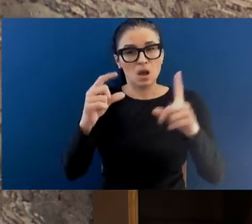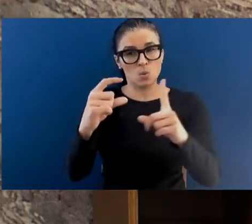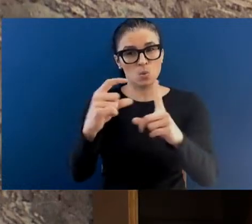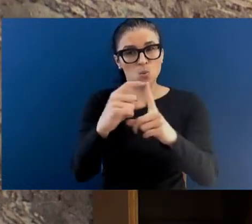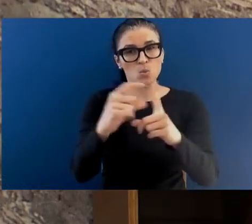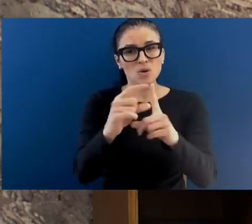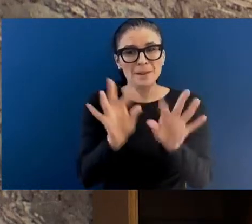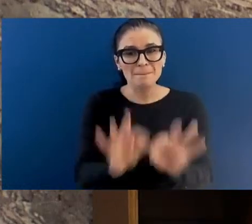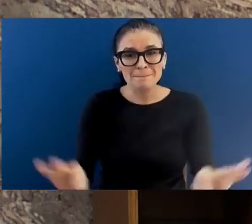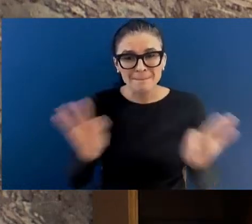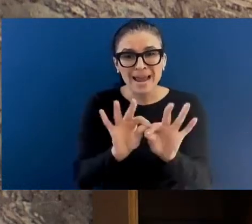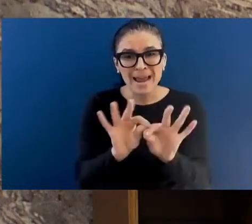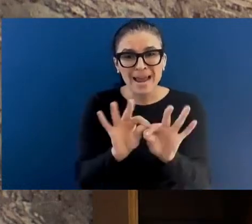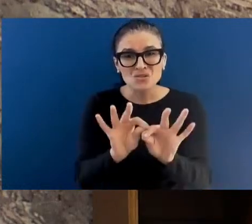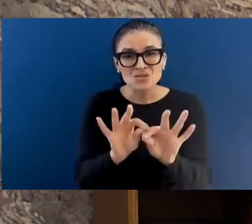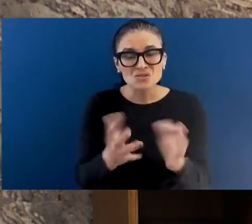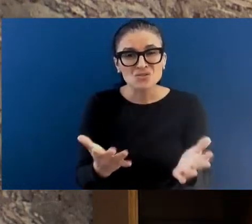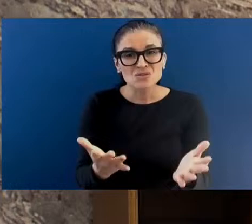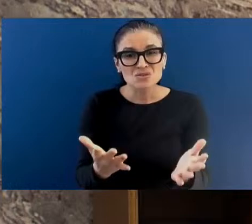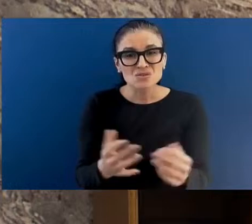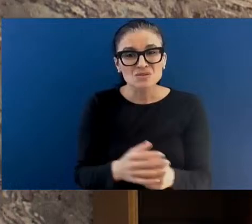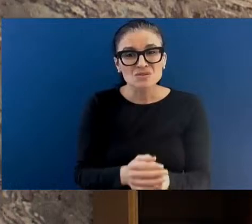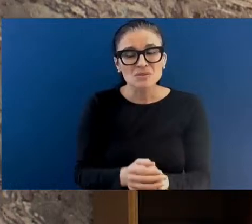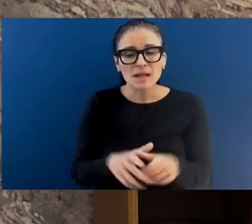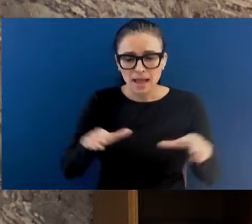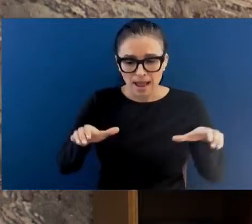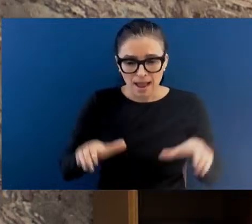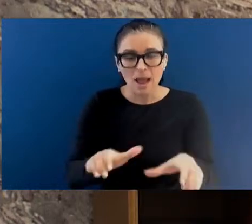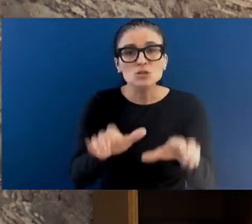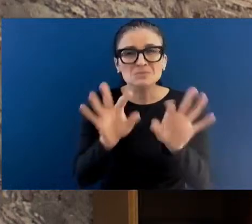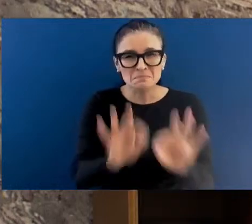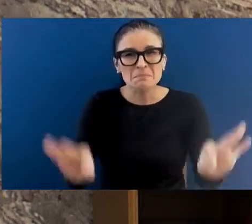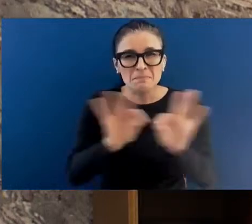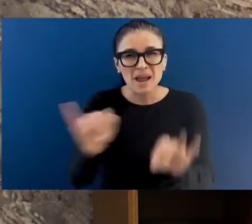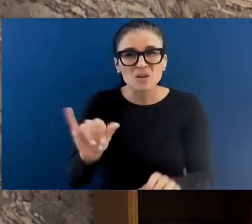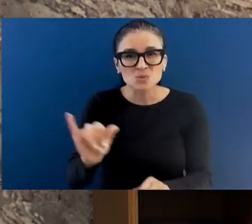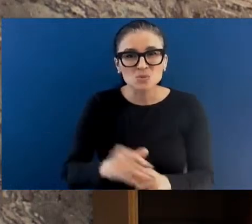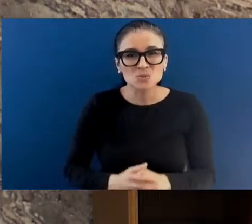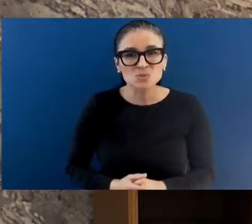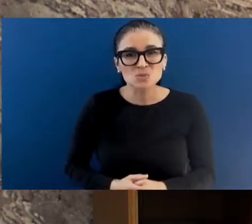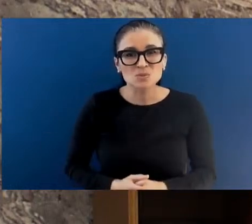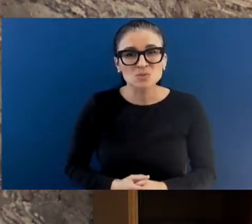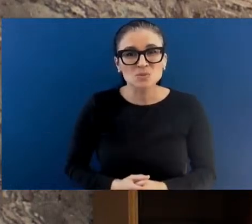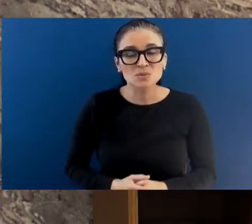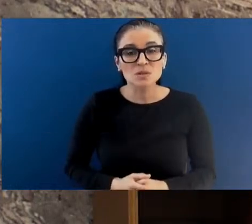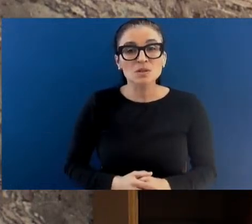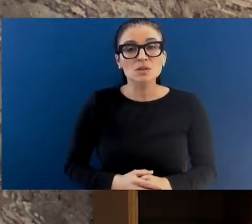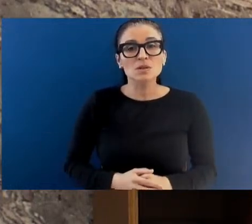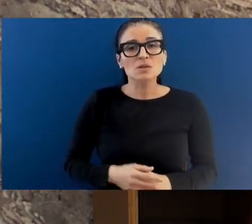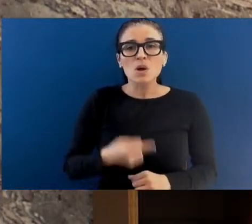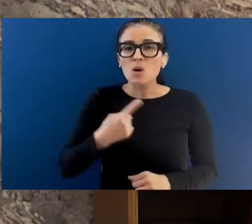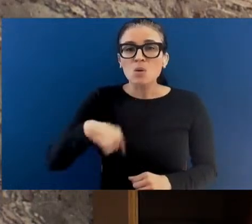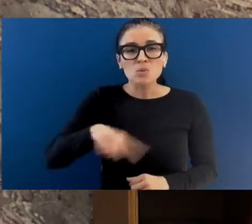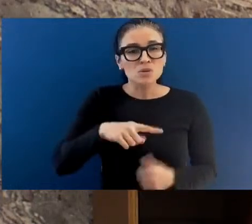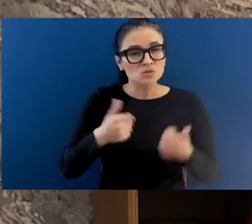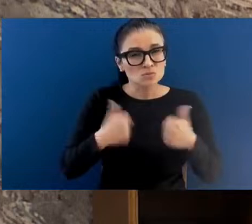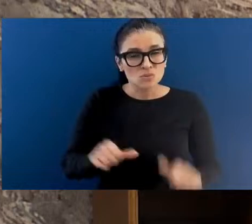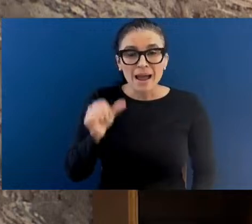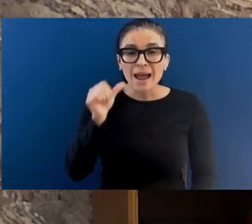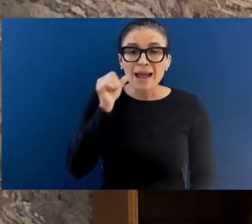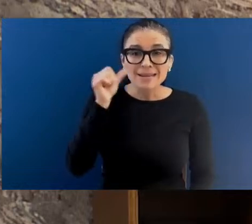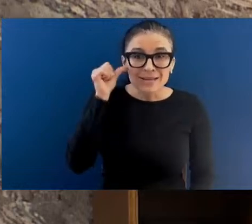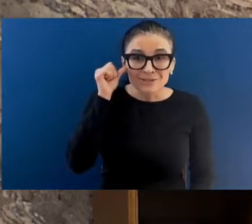And so the line of questioning that we have put to the Premier yesterday and today, which